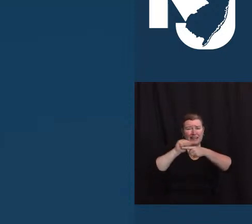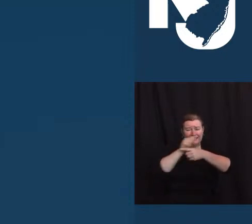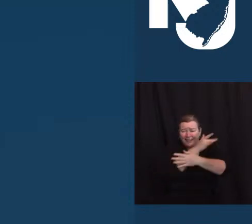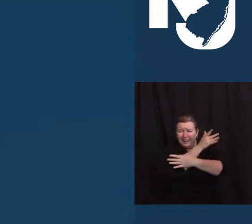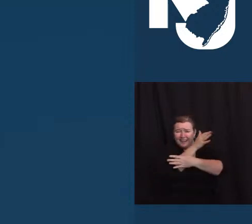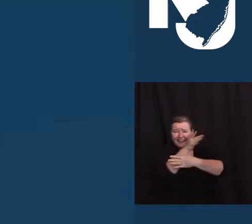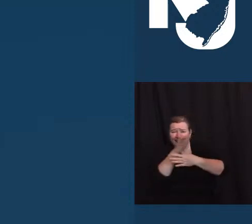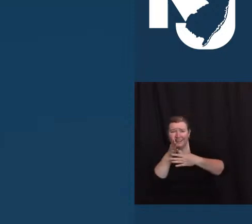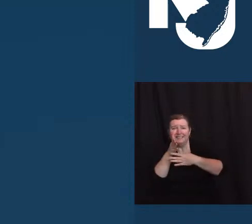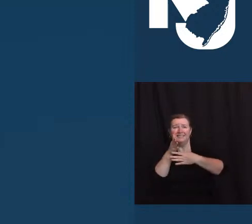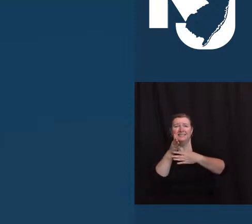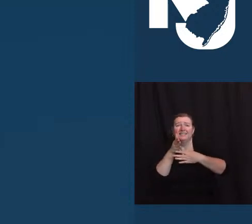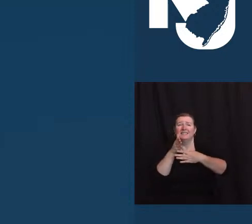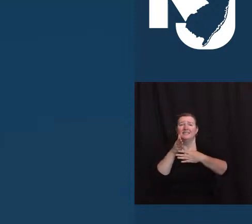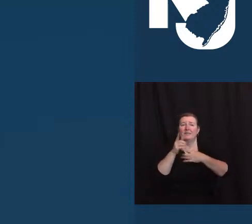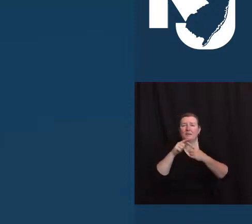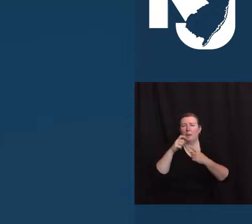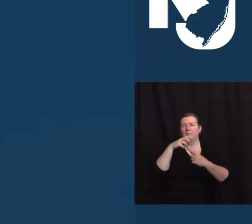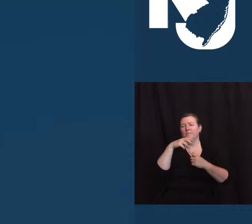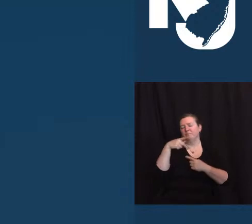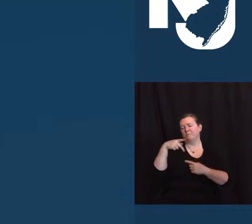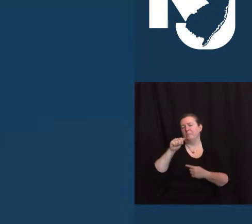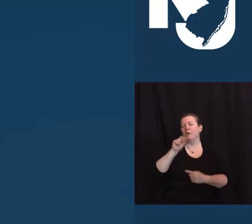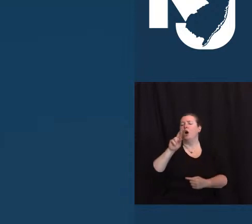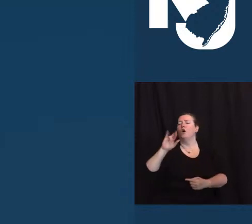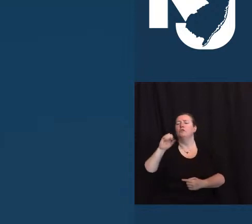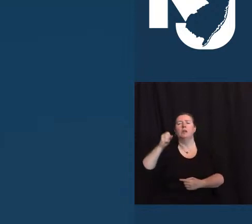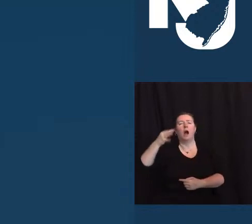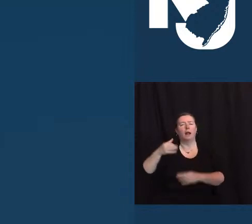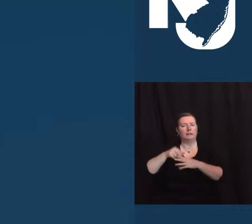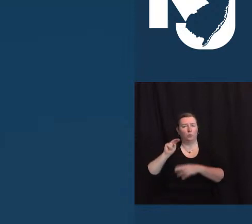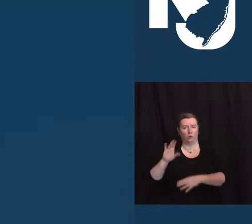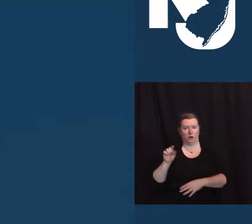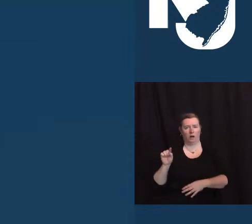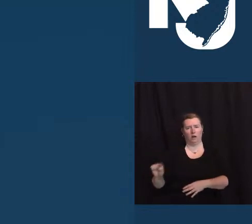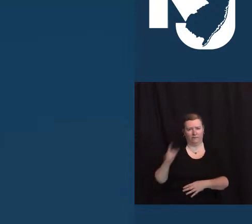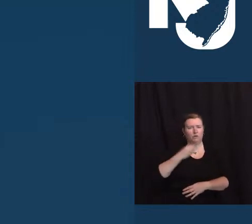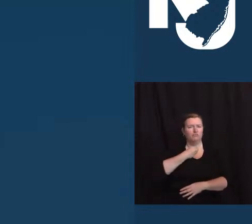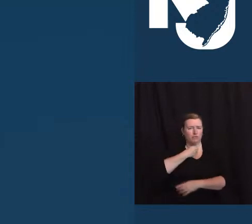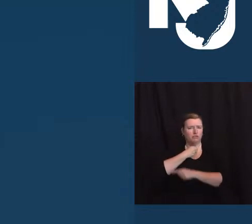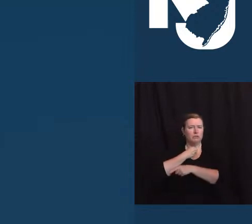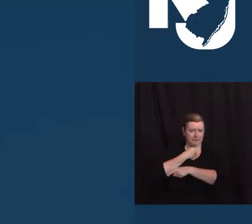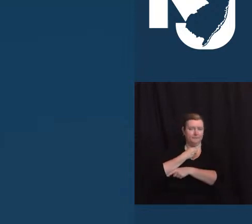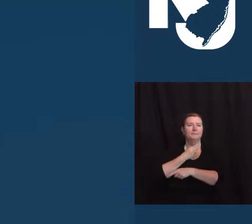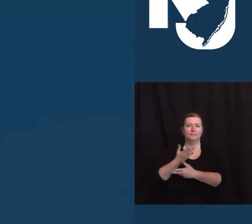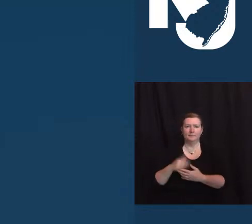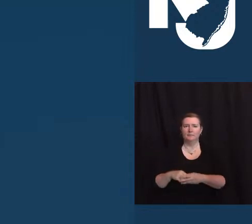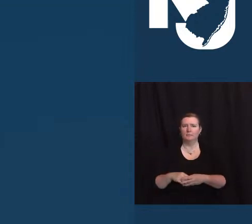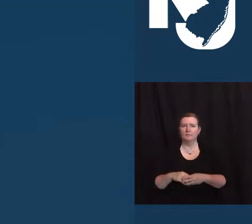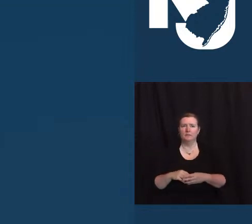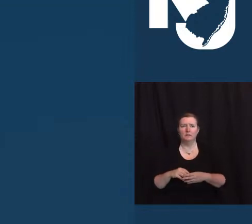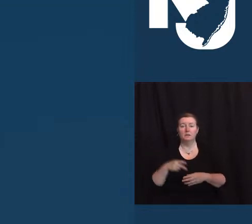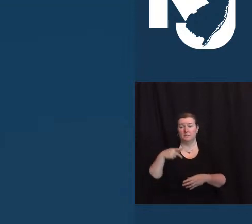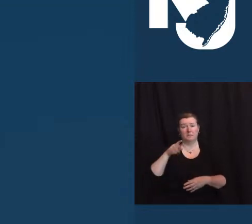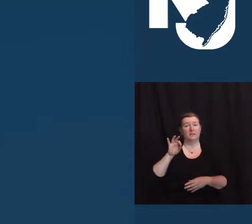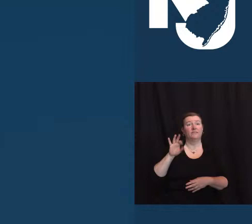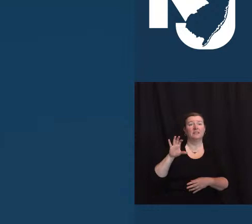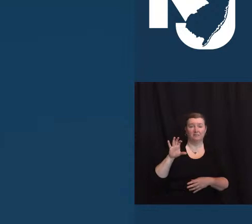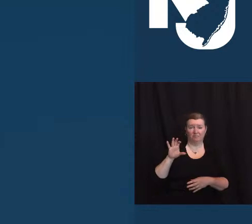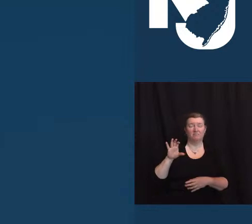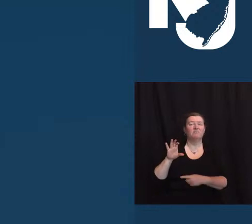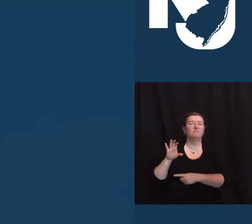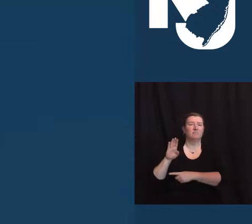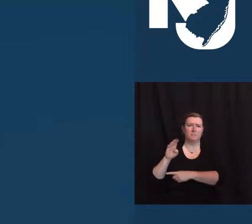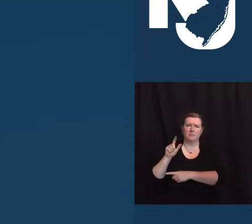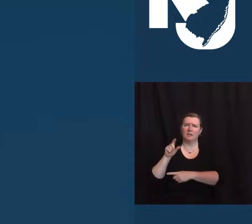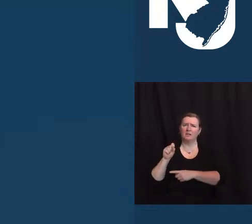Parris Island in South Carolina. There is no question that Private First Class Beals was made of the stuff of which